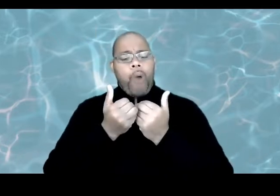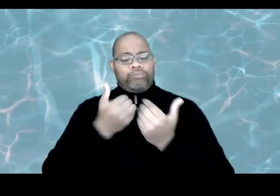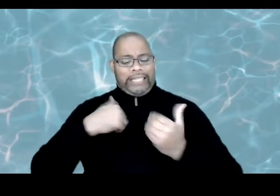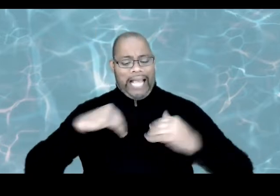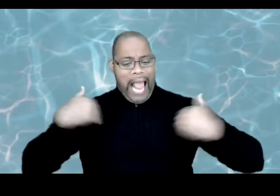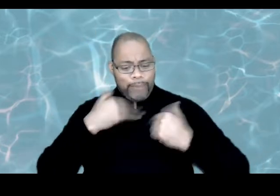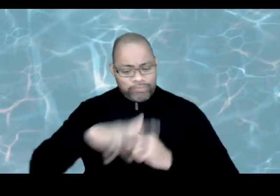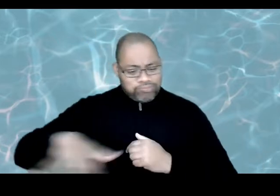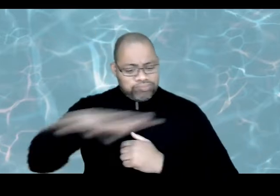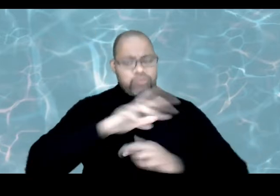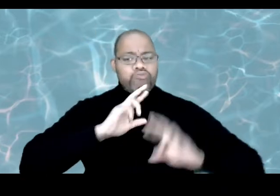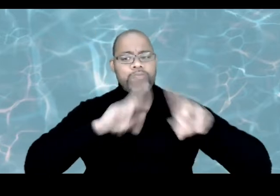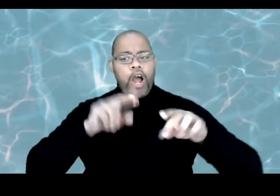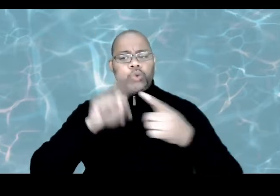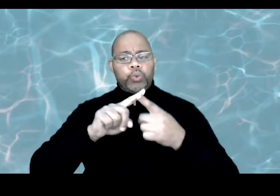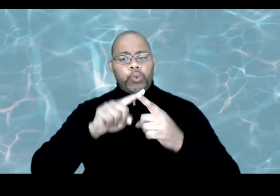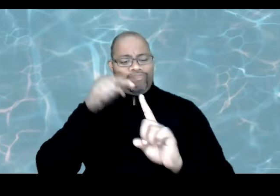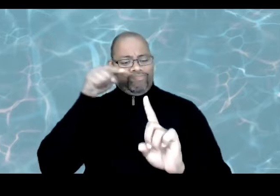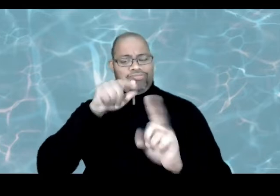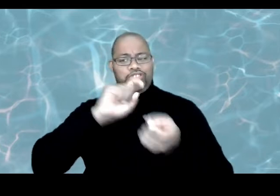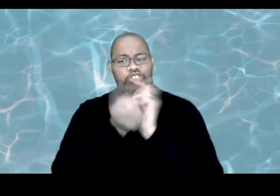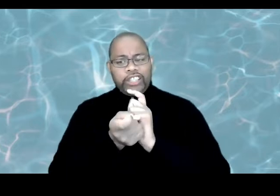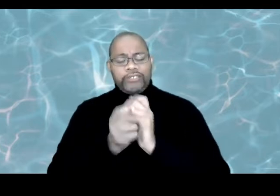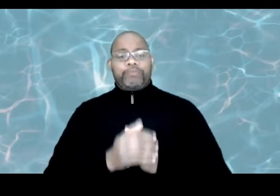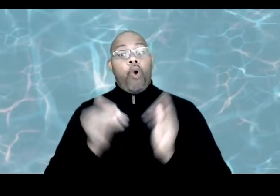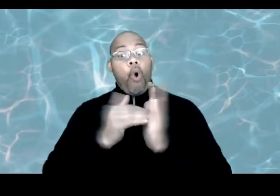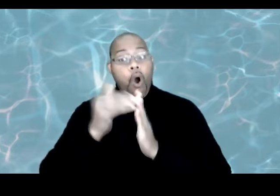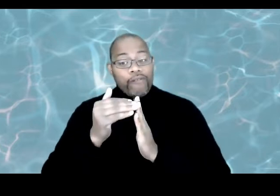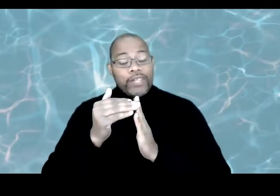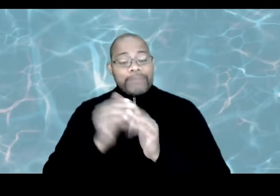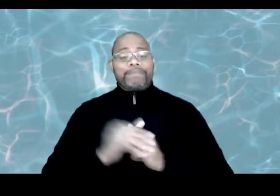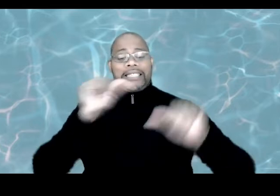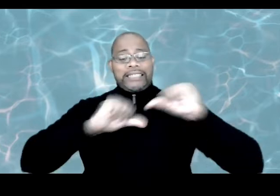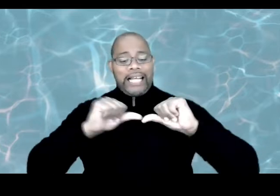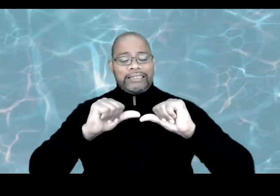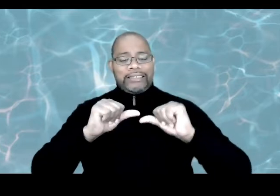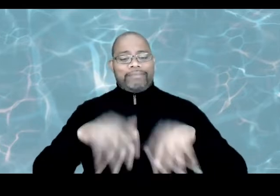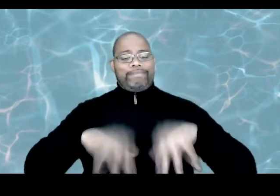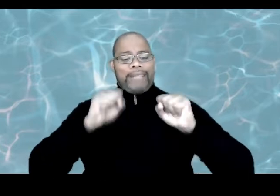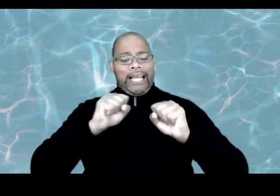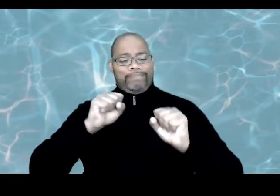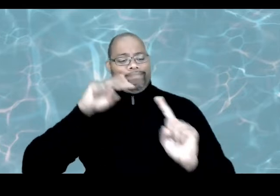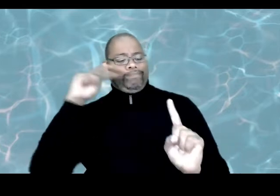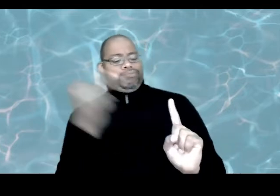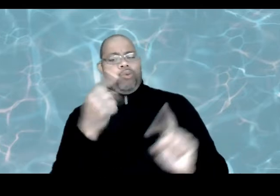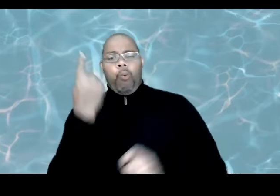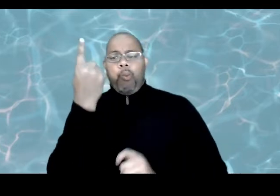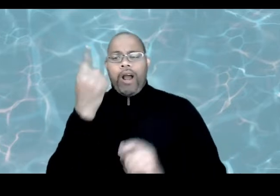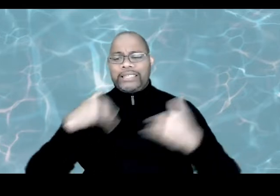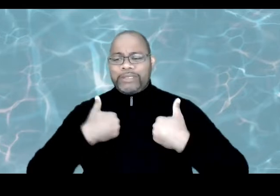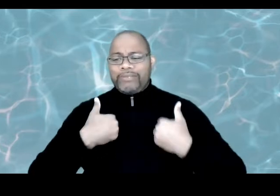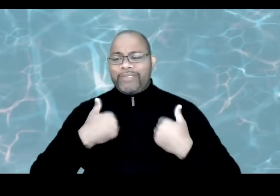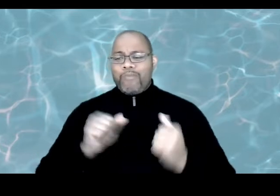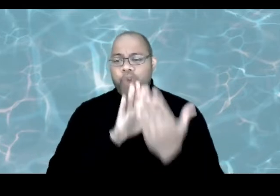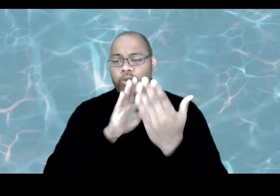how are our species responding to this change. And more often than not, scientists have taken a single species